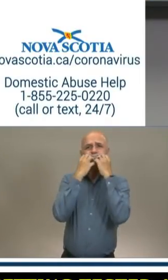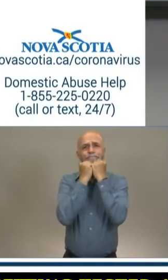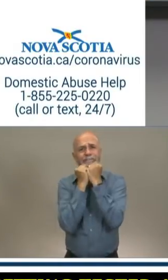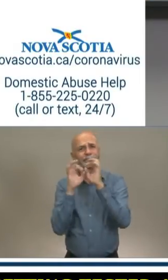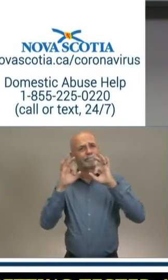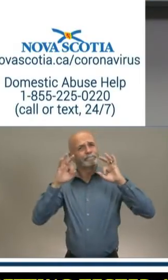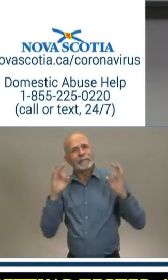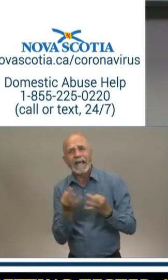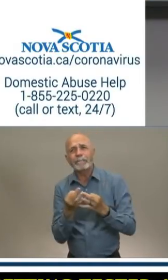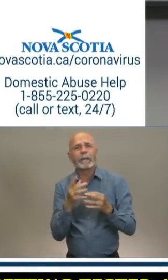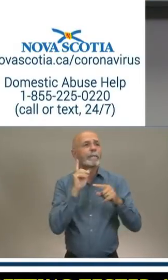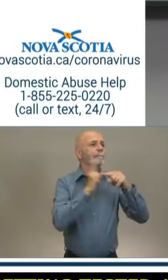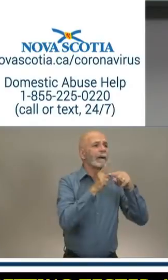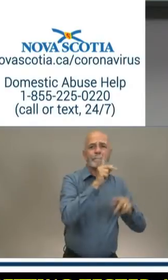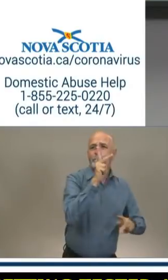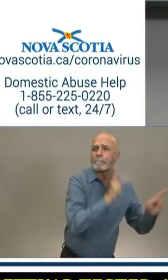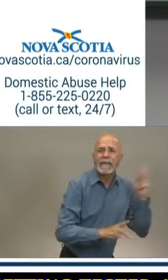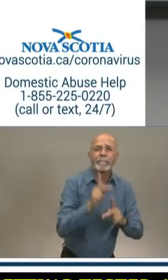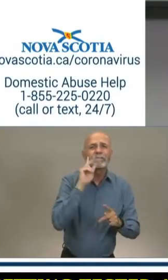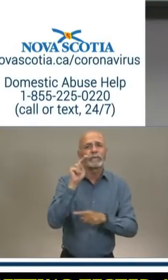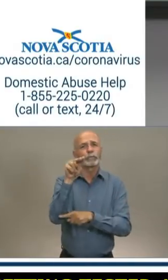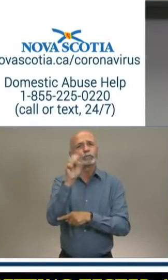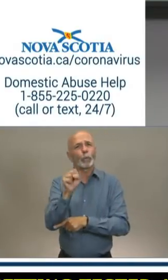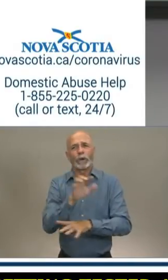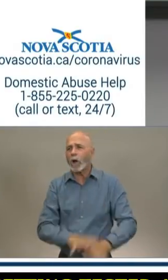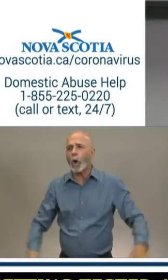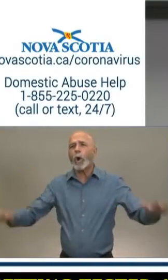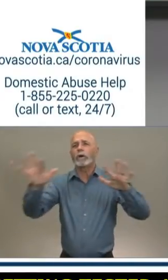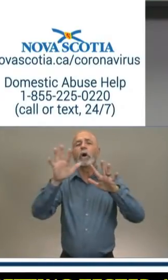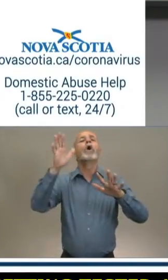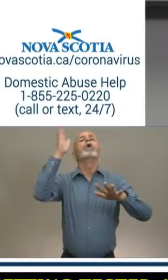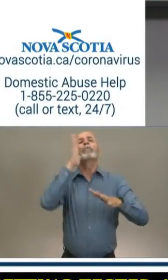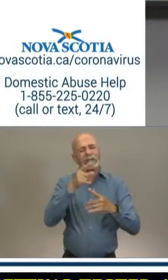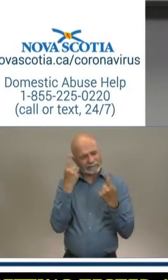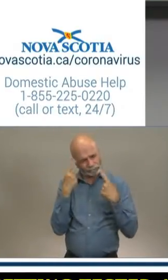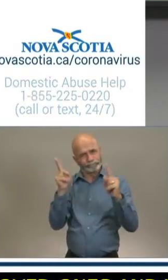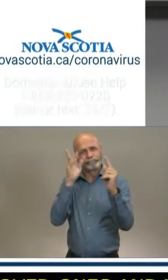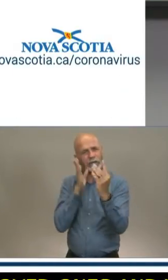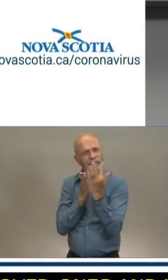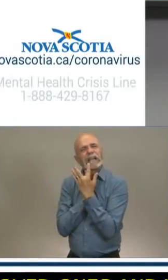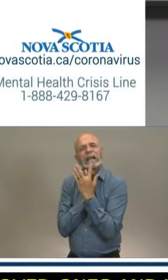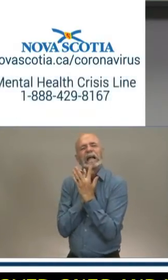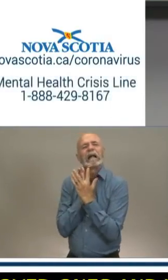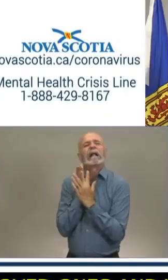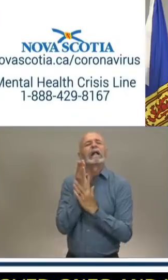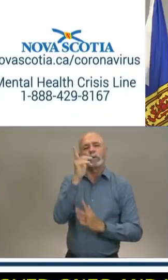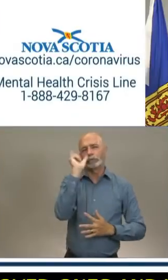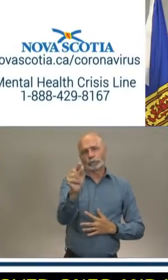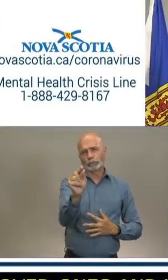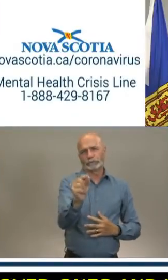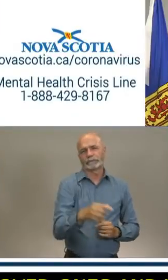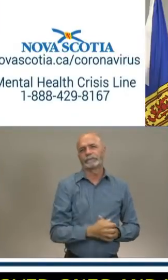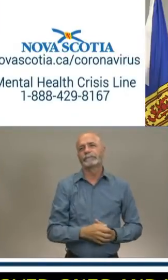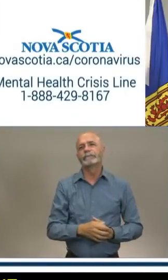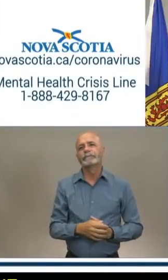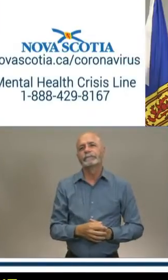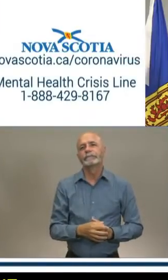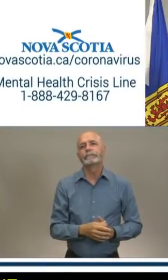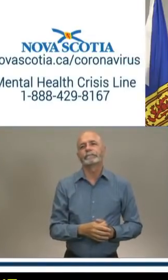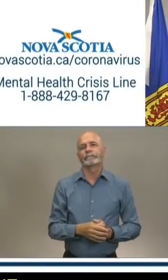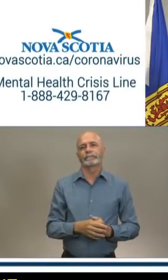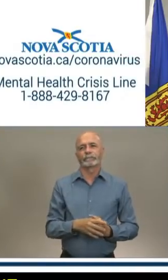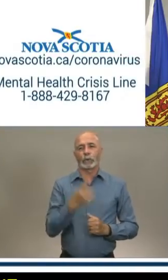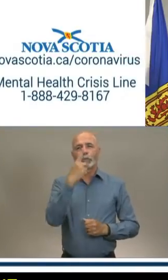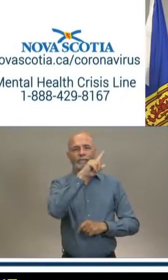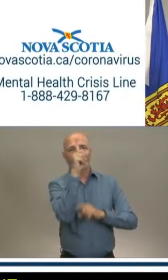Nova Scotians. That's how we get through the next few weeks. Thank you, Dr. Strang. Just a reminder, we'll take one